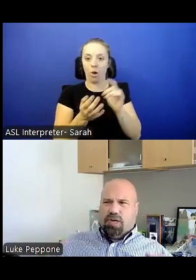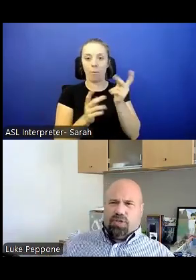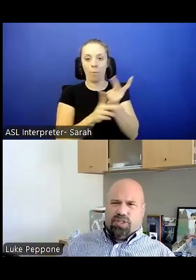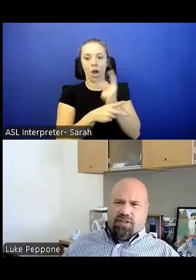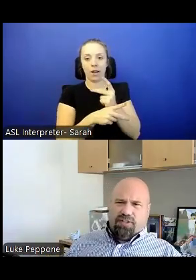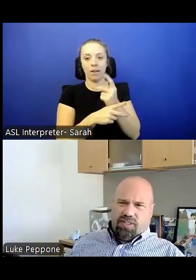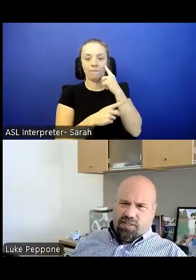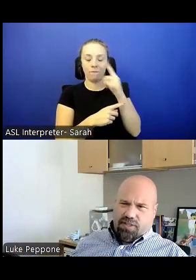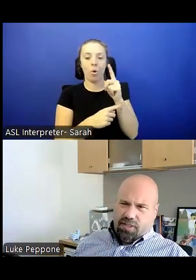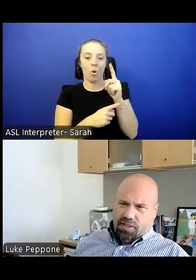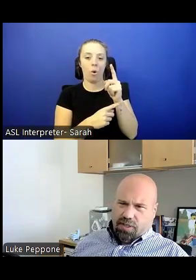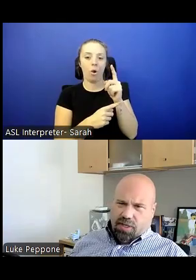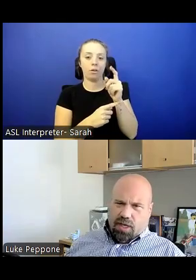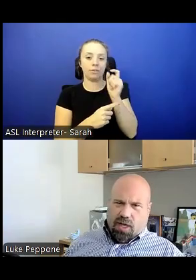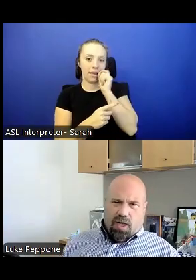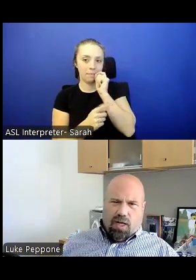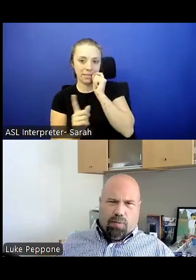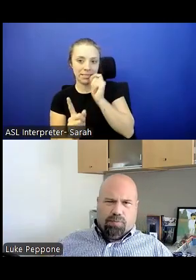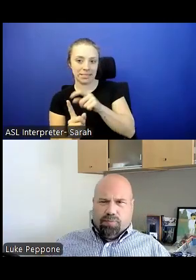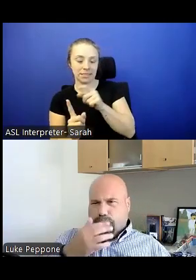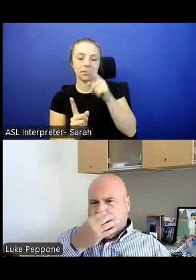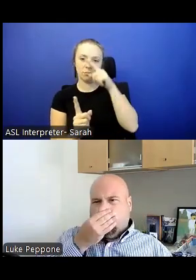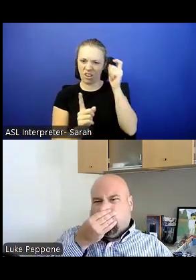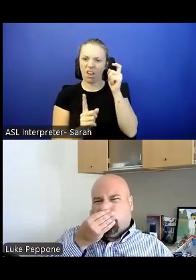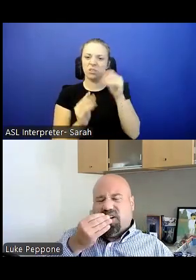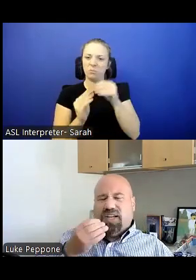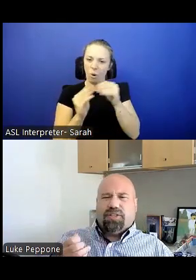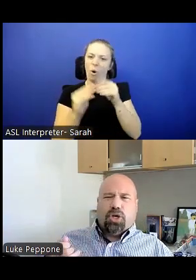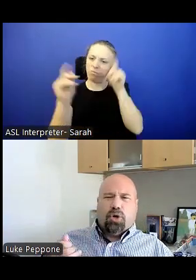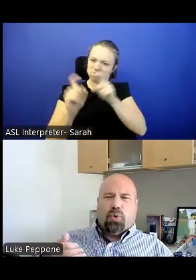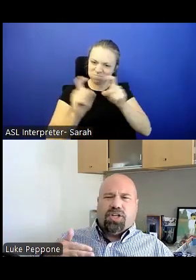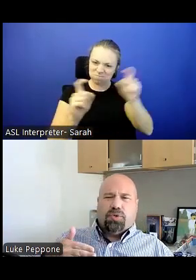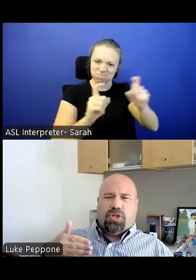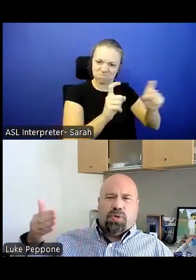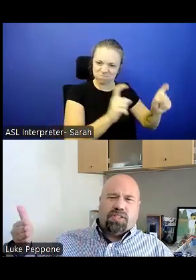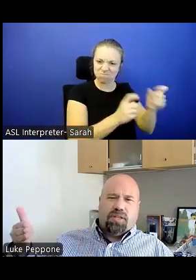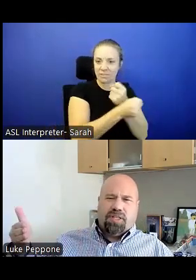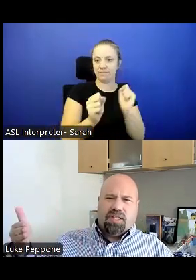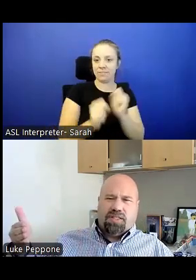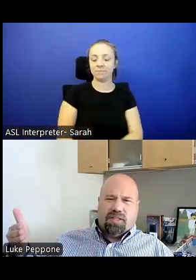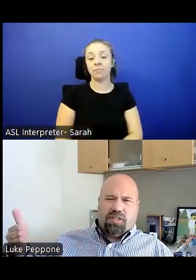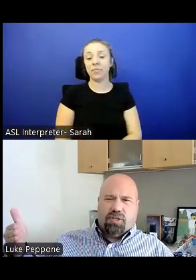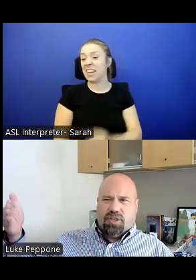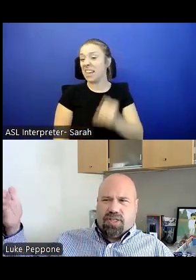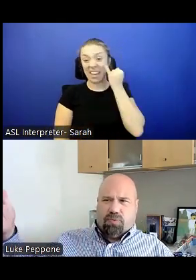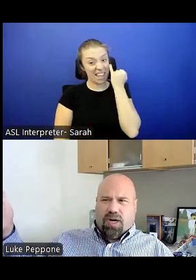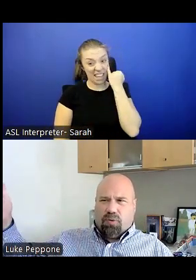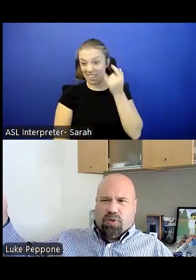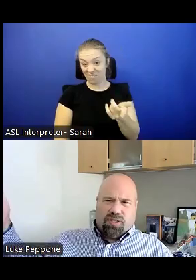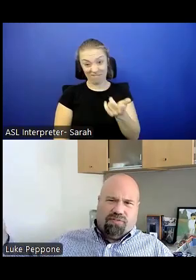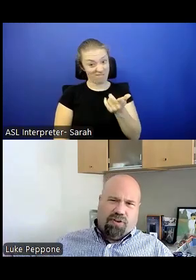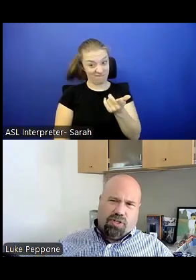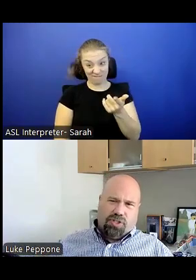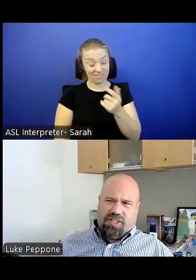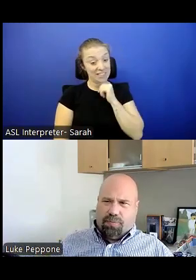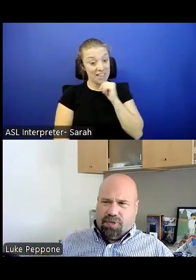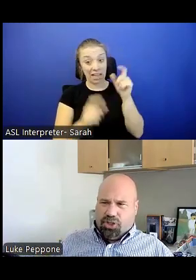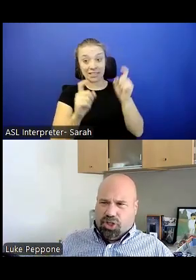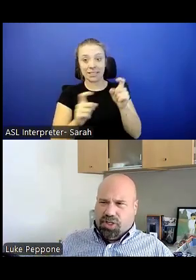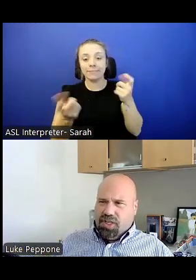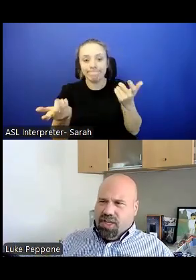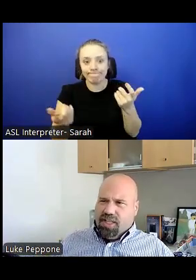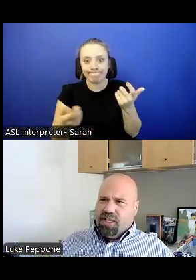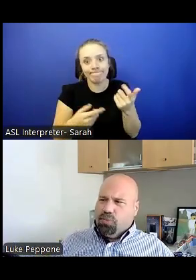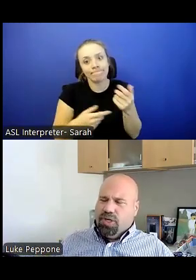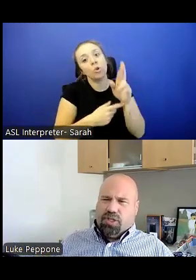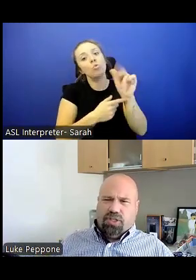more rigorous safety testing. Um, so when you don't get something that's tested, there is that rare risk of fungal